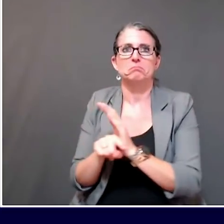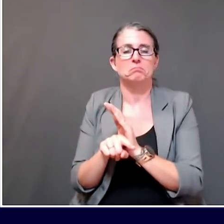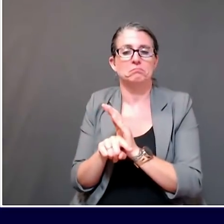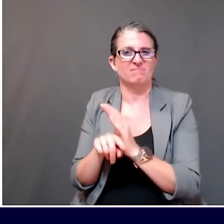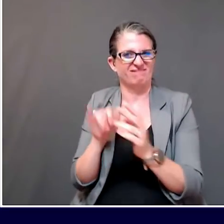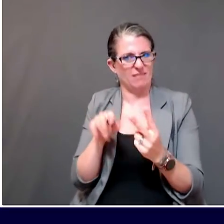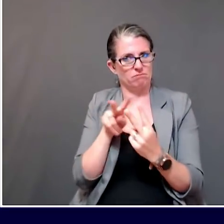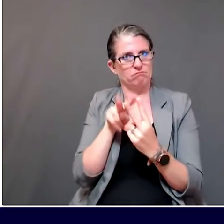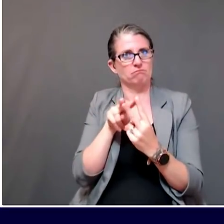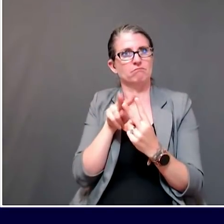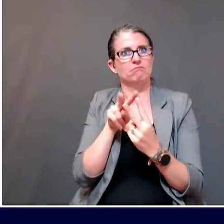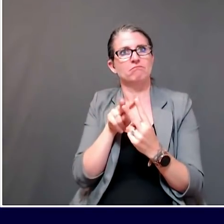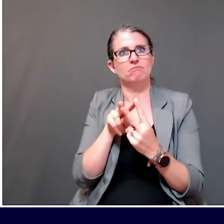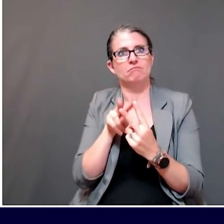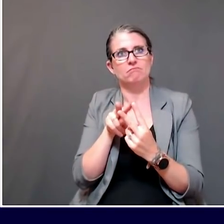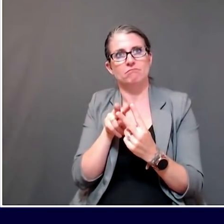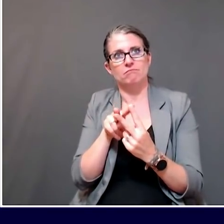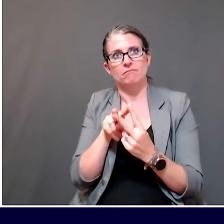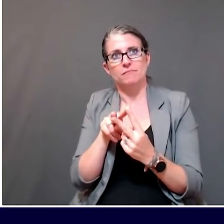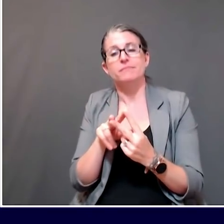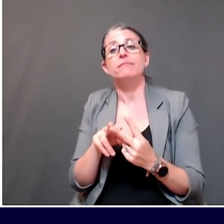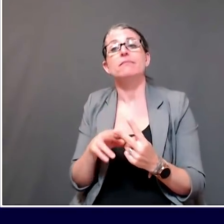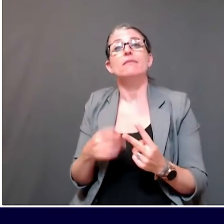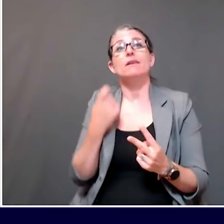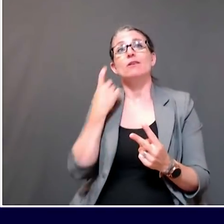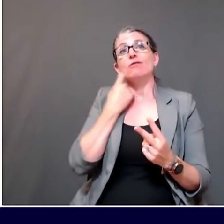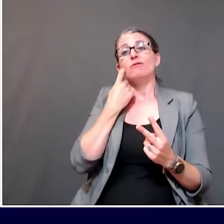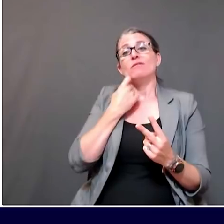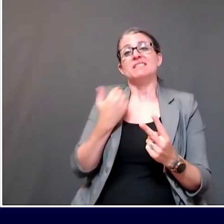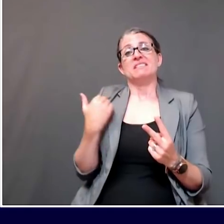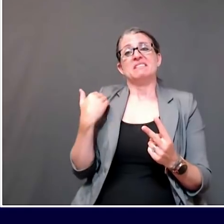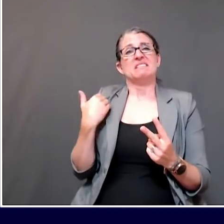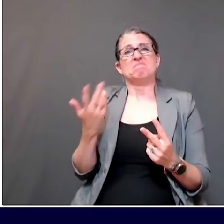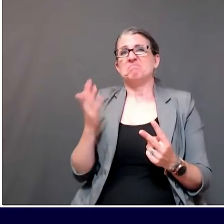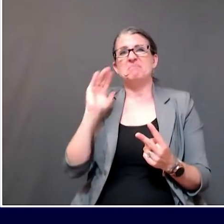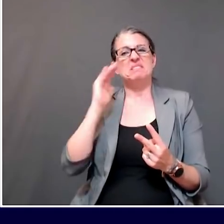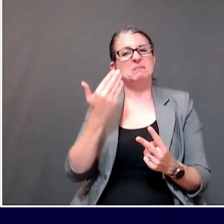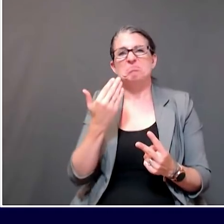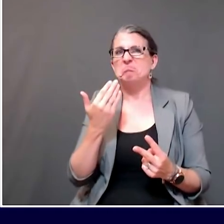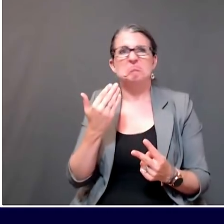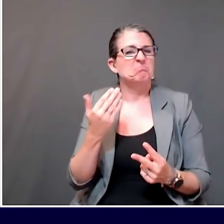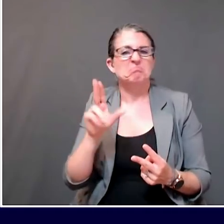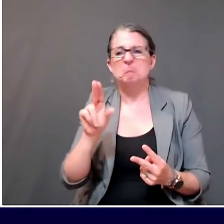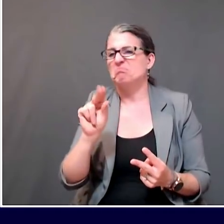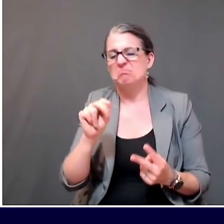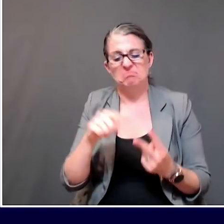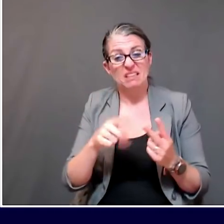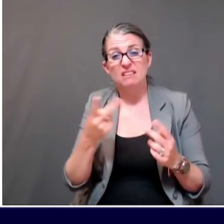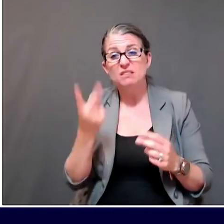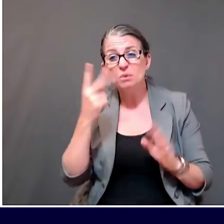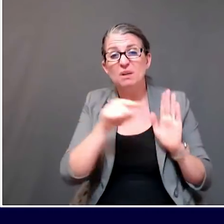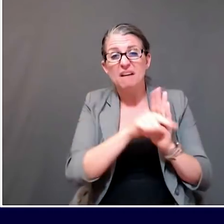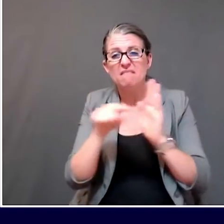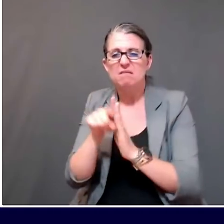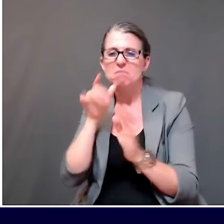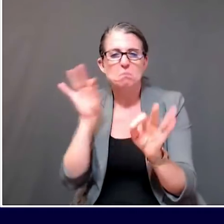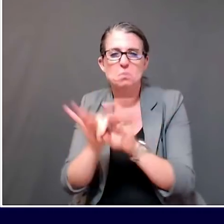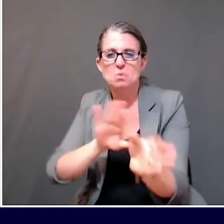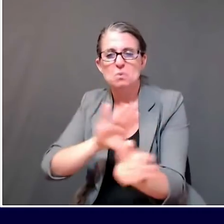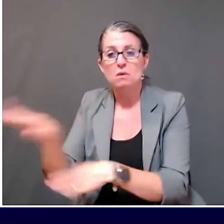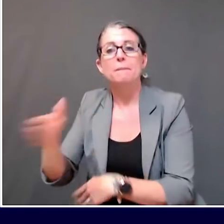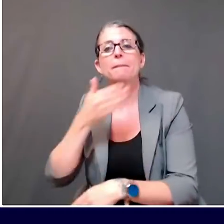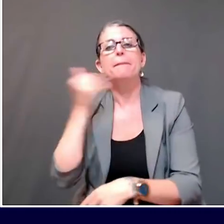the symptom-based approach, waiting X number of days after your symptoms have resolved, is a far better